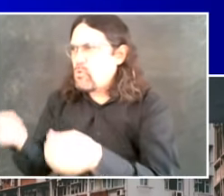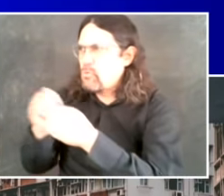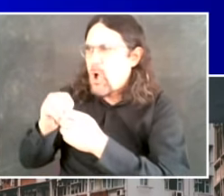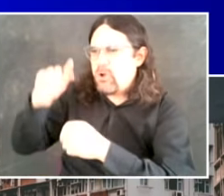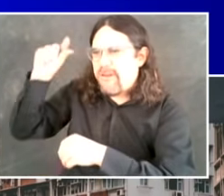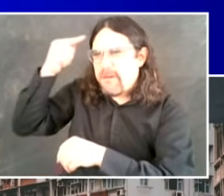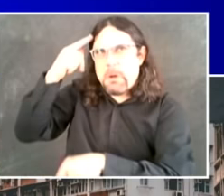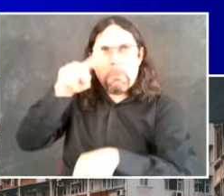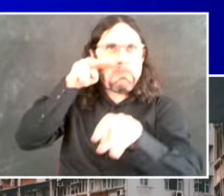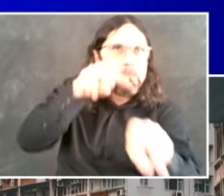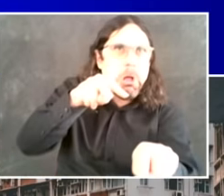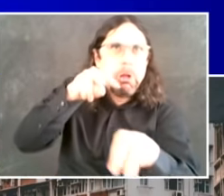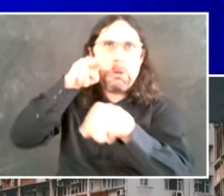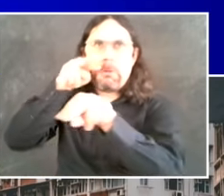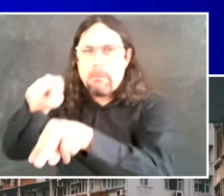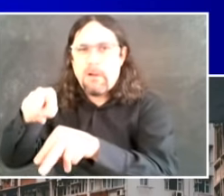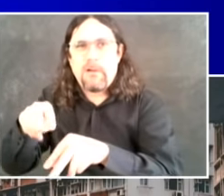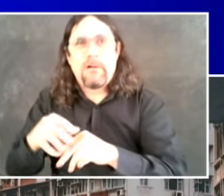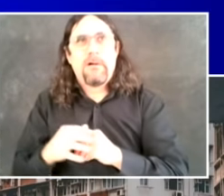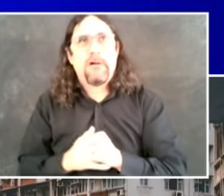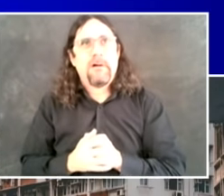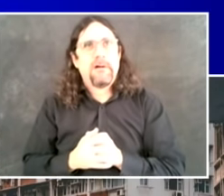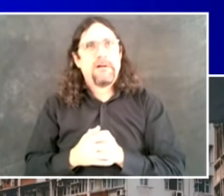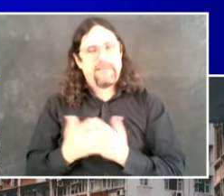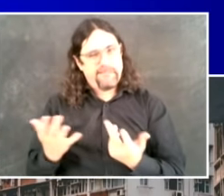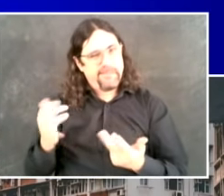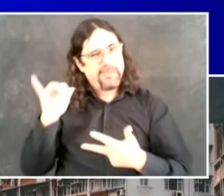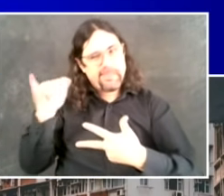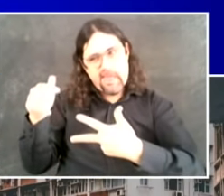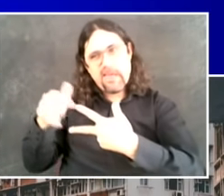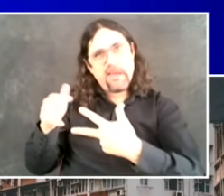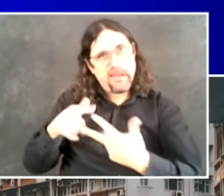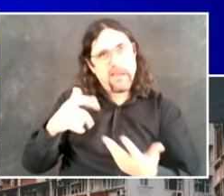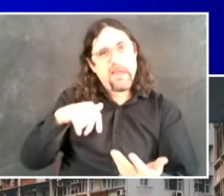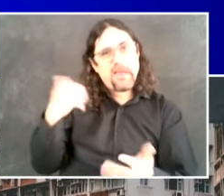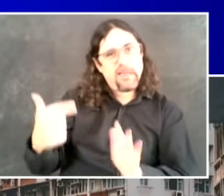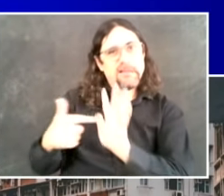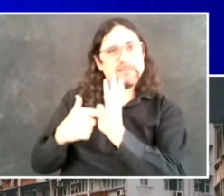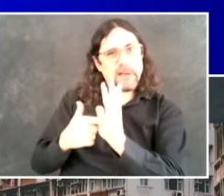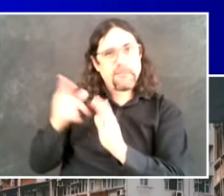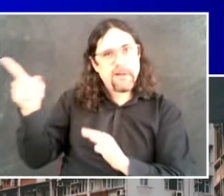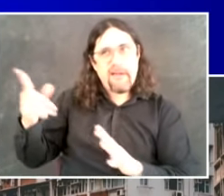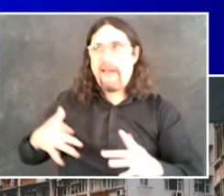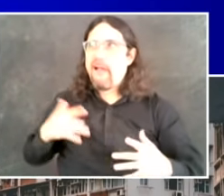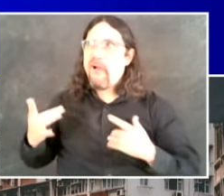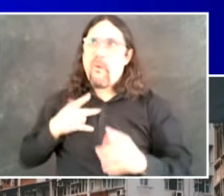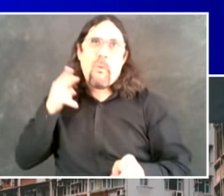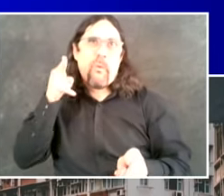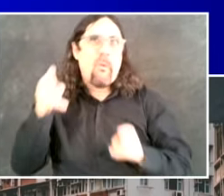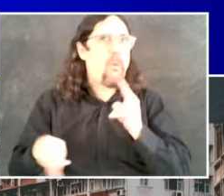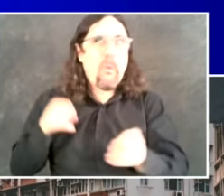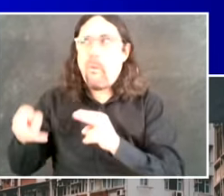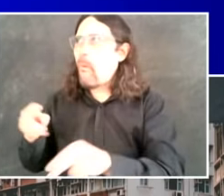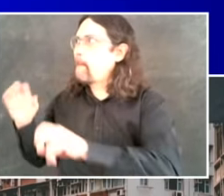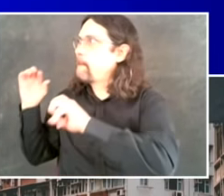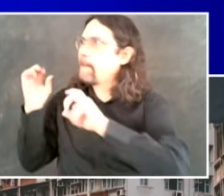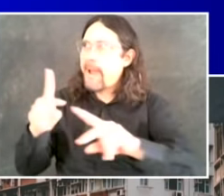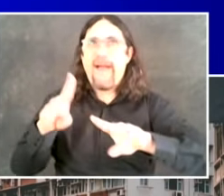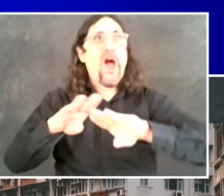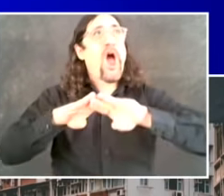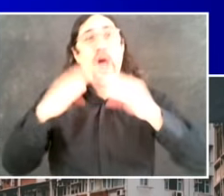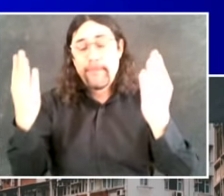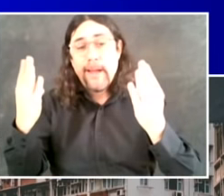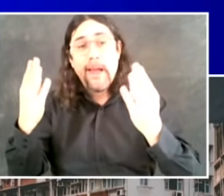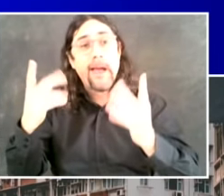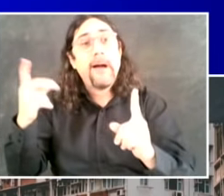like ours that found they had to put back restrictions and then go even farther. The last thing